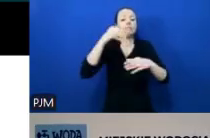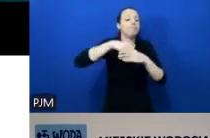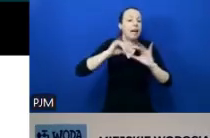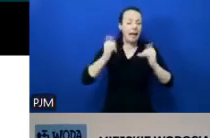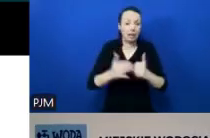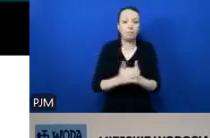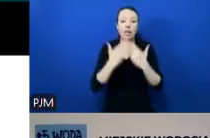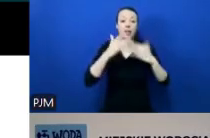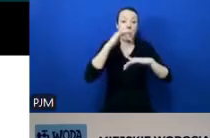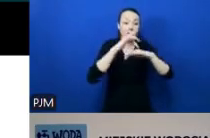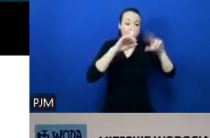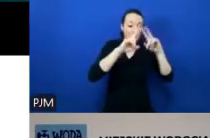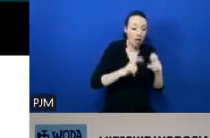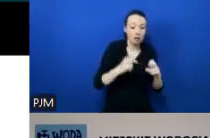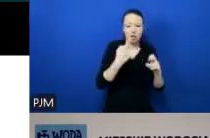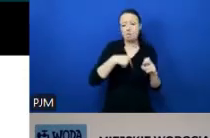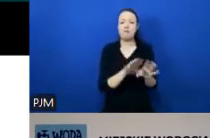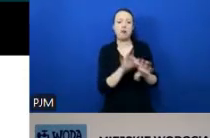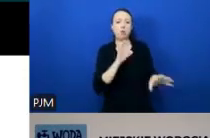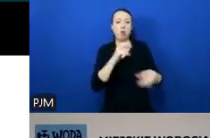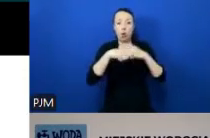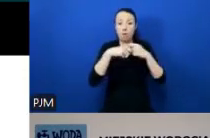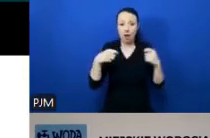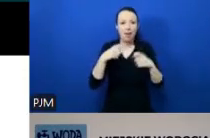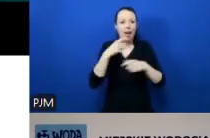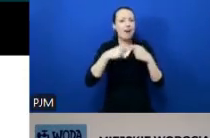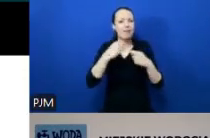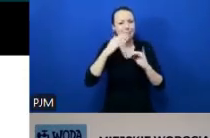investment. And as an effect, we chose the solution